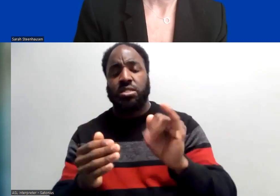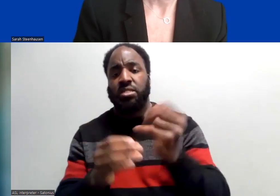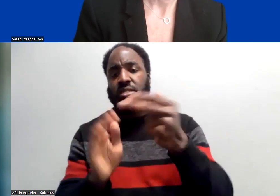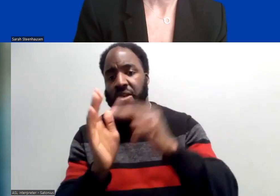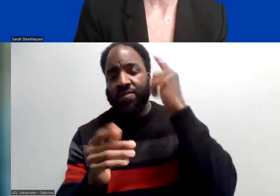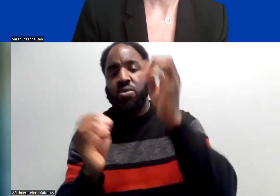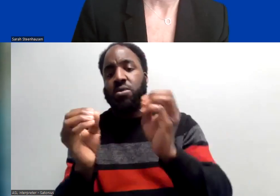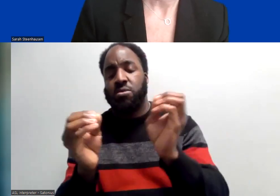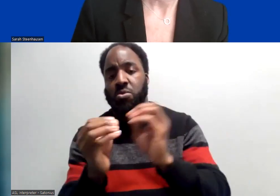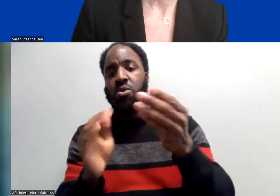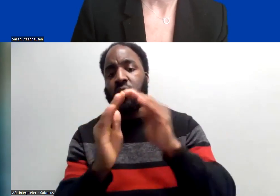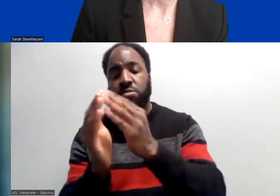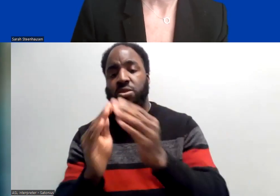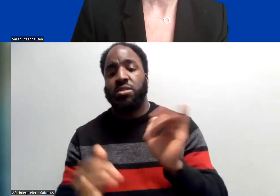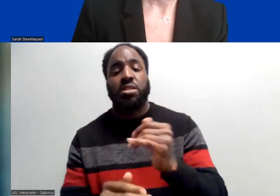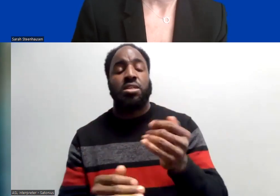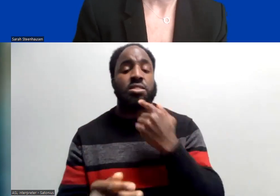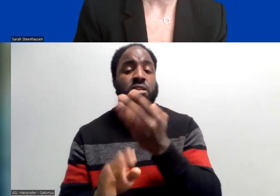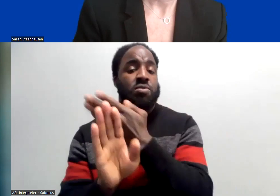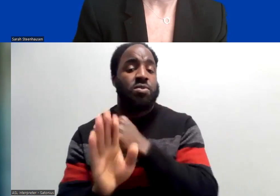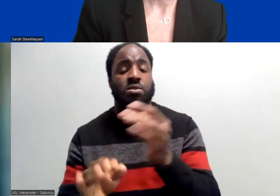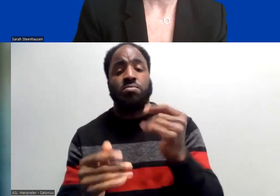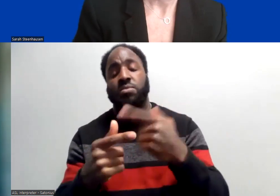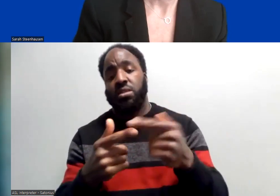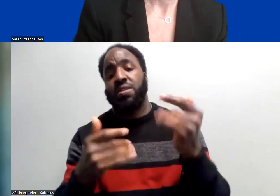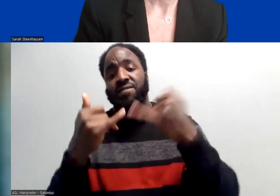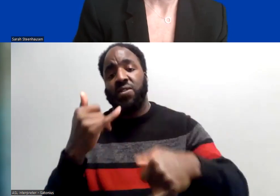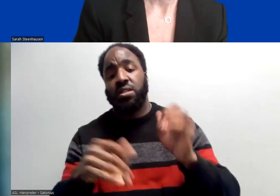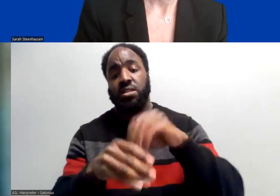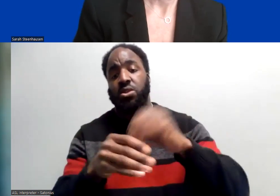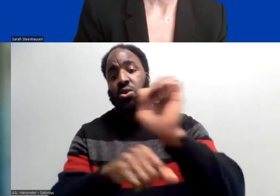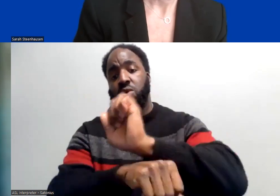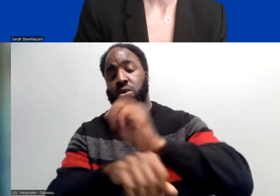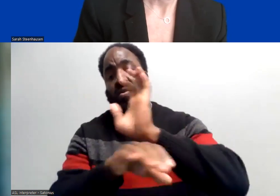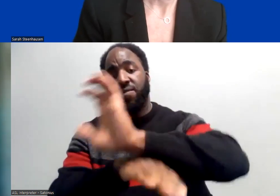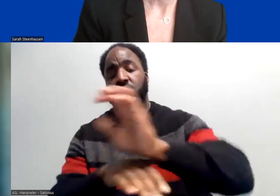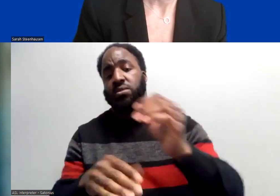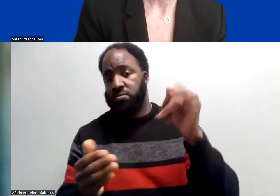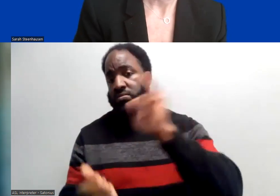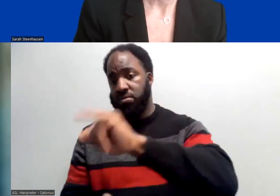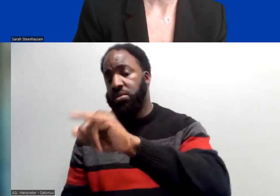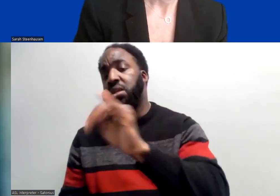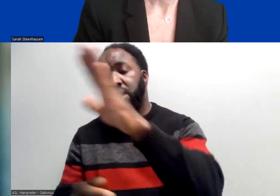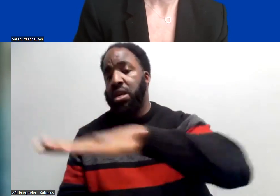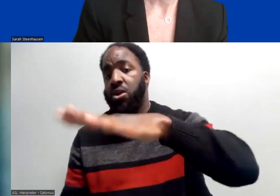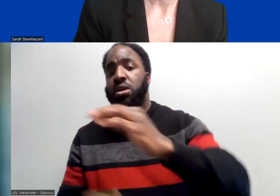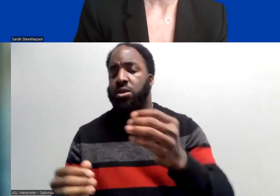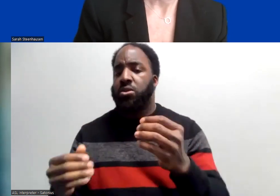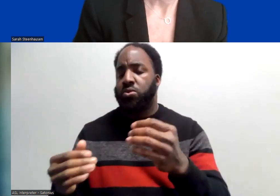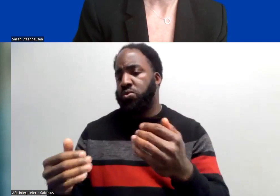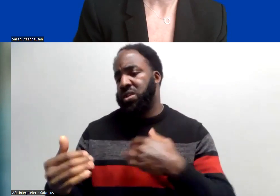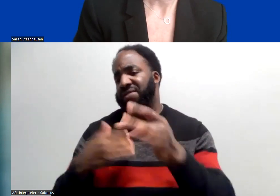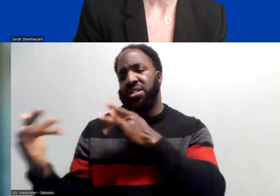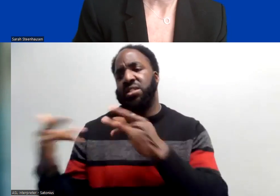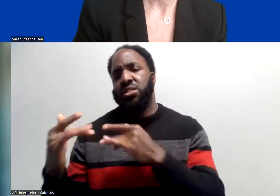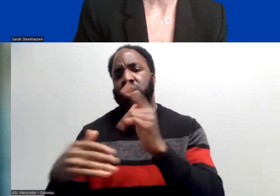like I mentioned before. And then finally, in workforce, this is an area where we do have some concern that the budget might have